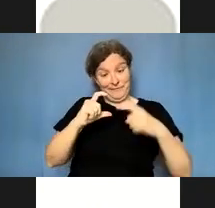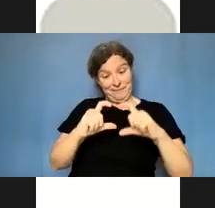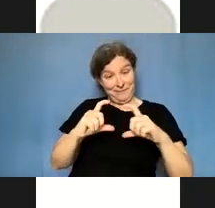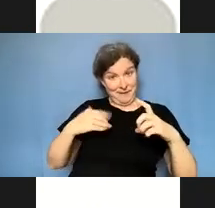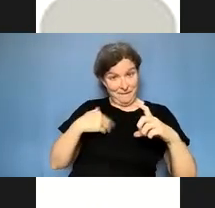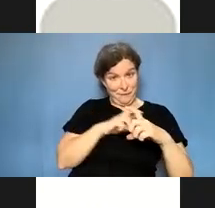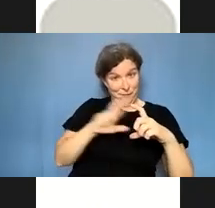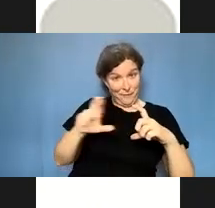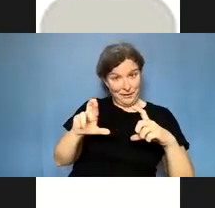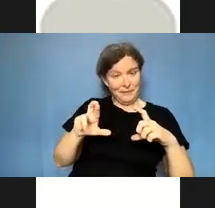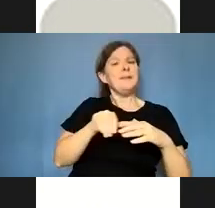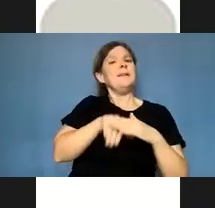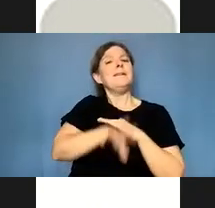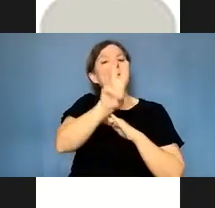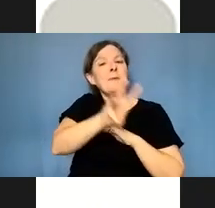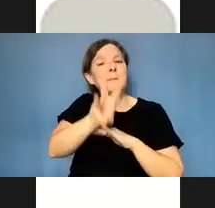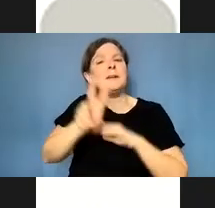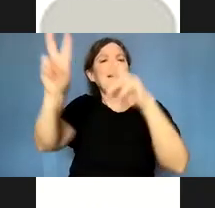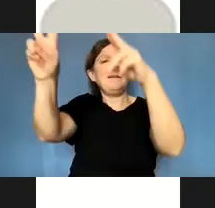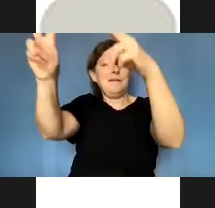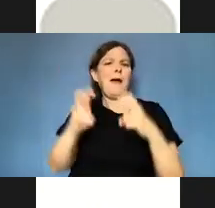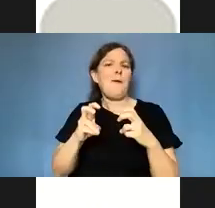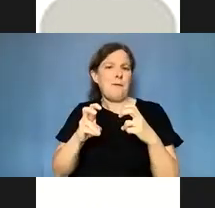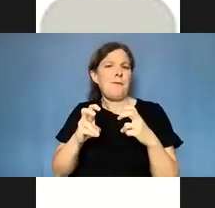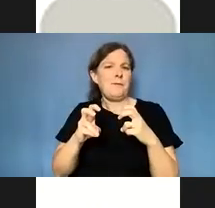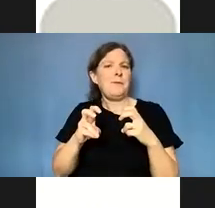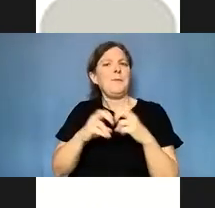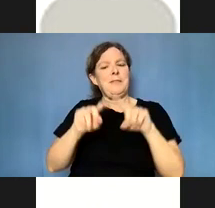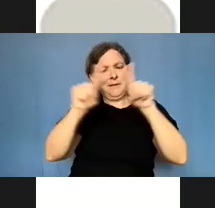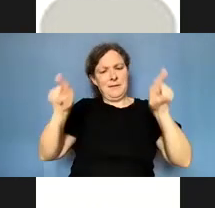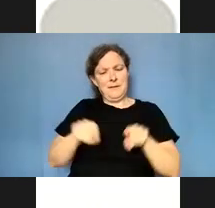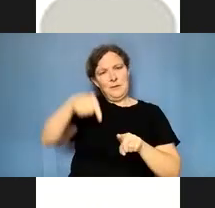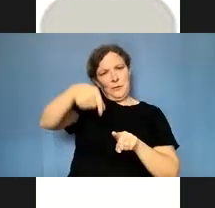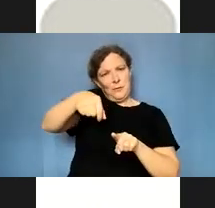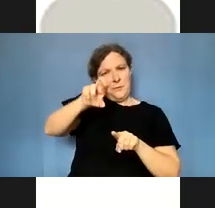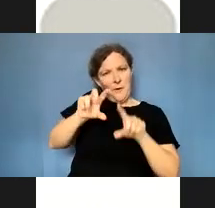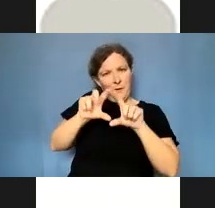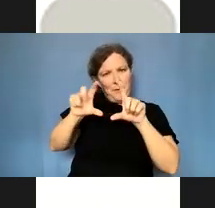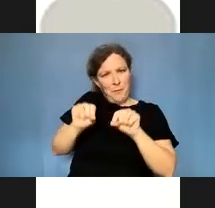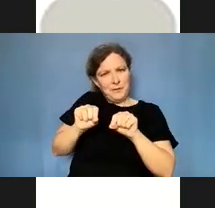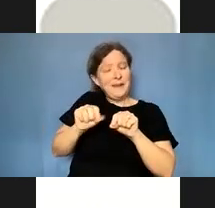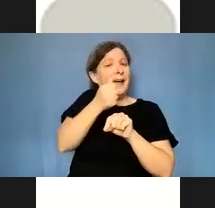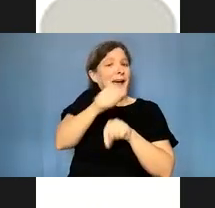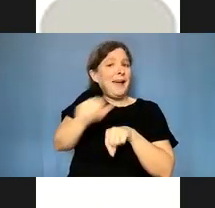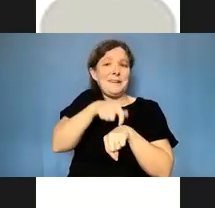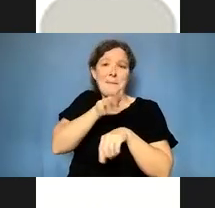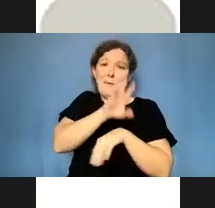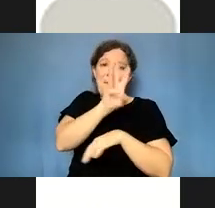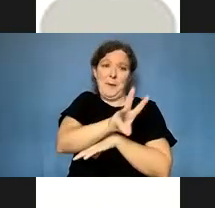You can download your enhanced vaccination record with QR code at any time through the provincial website